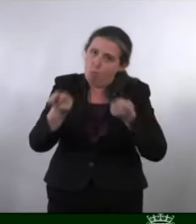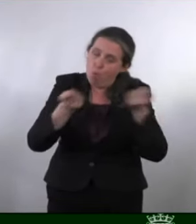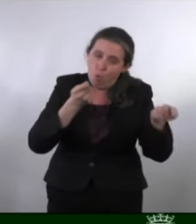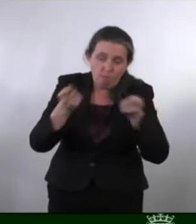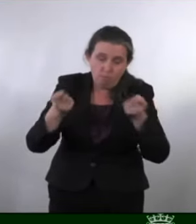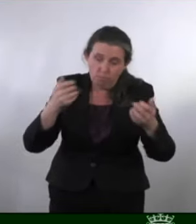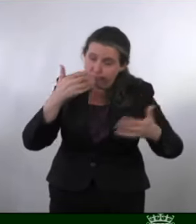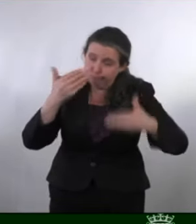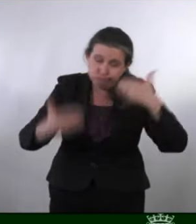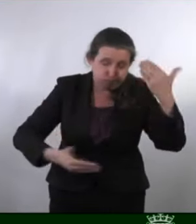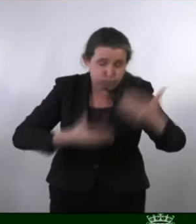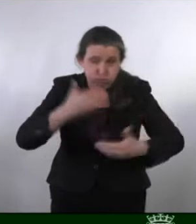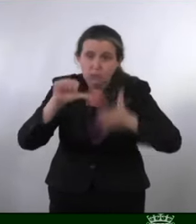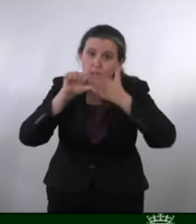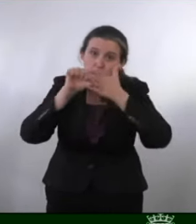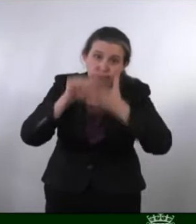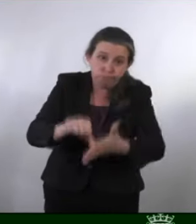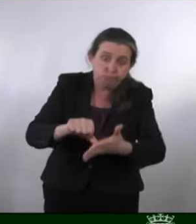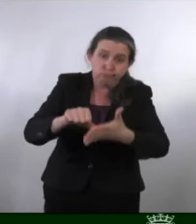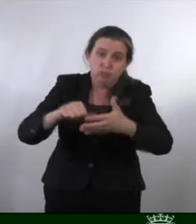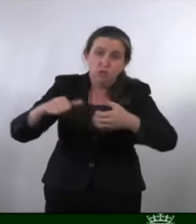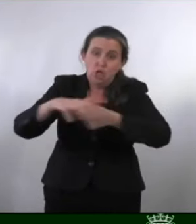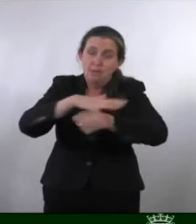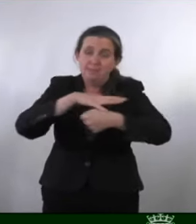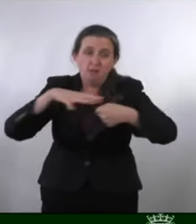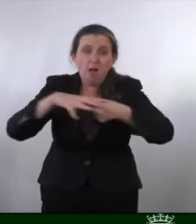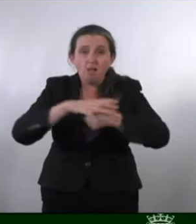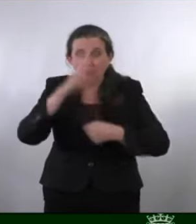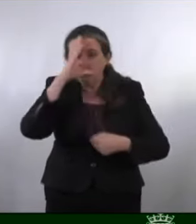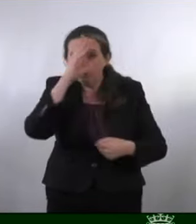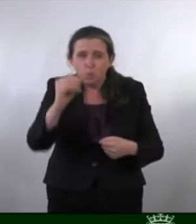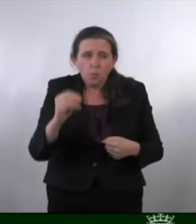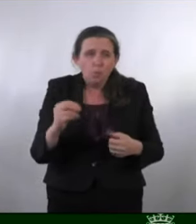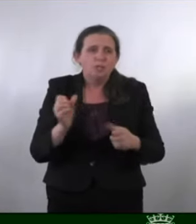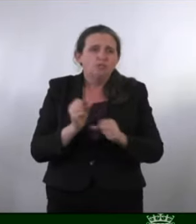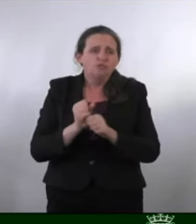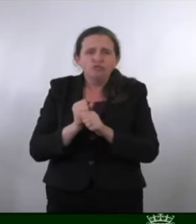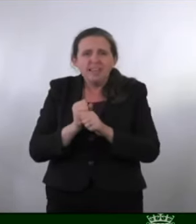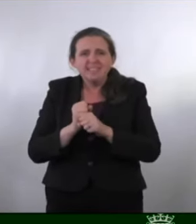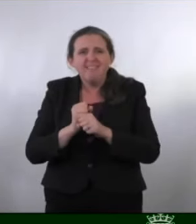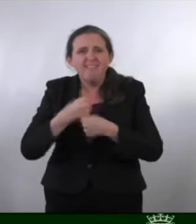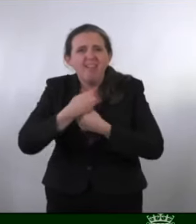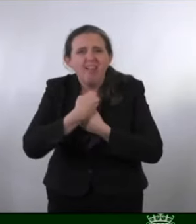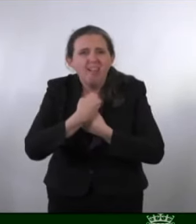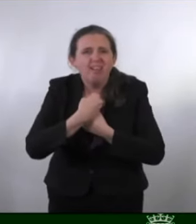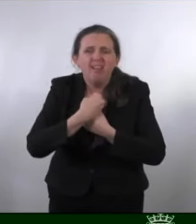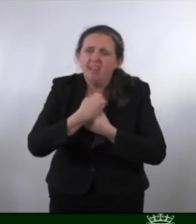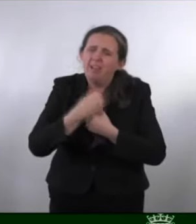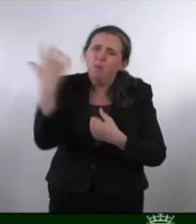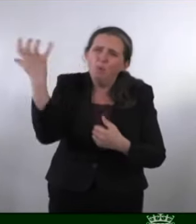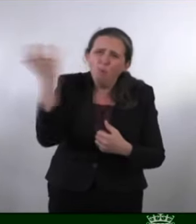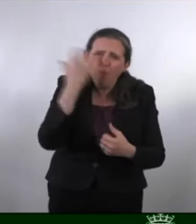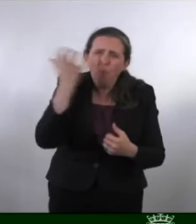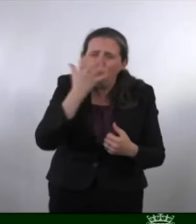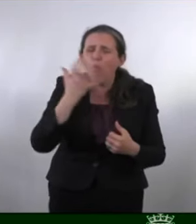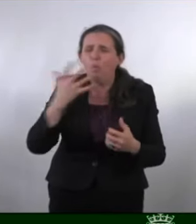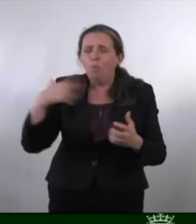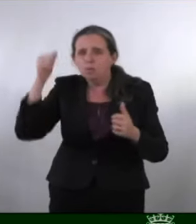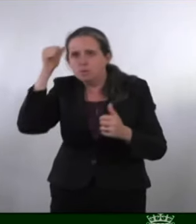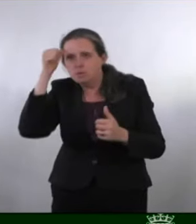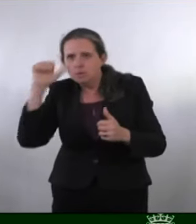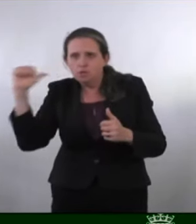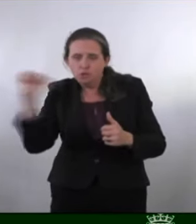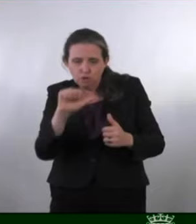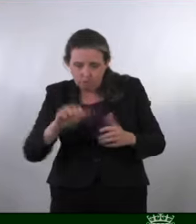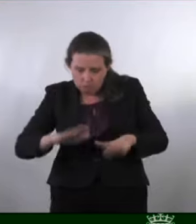when it is very stressful, and they have the difficulties to knowing whether to send them